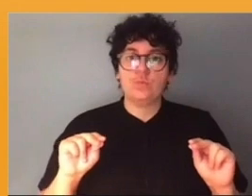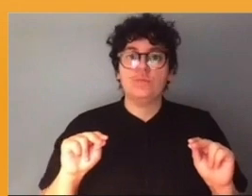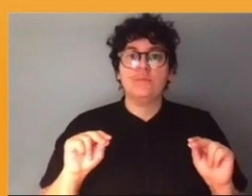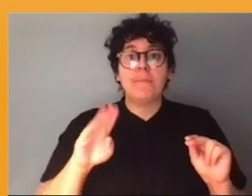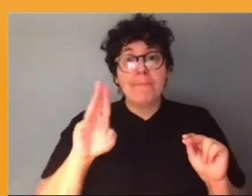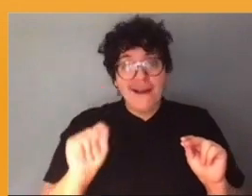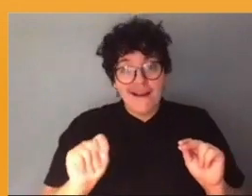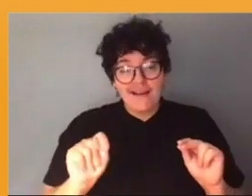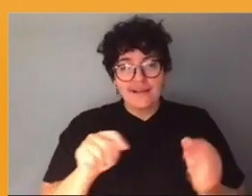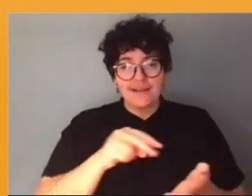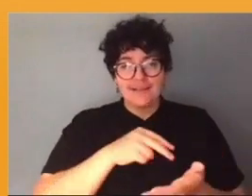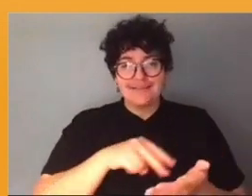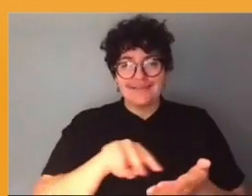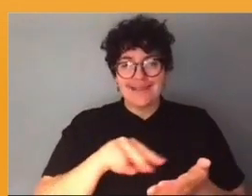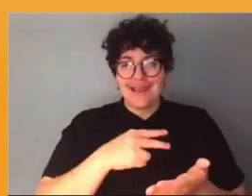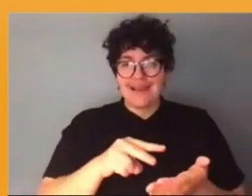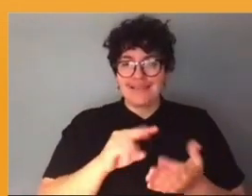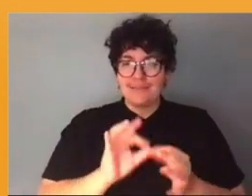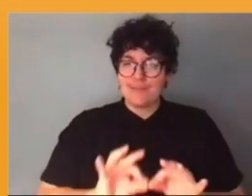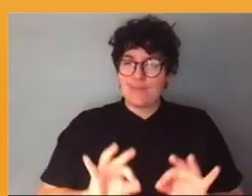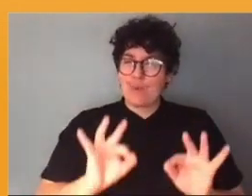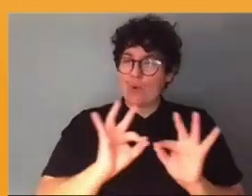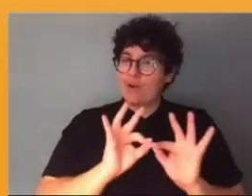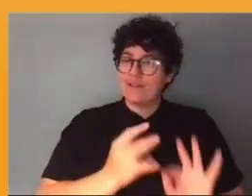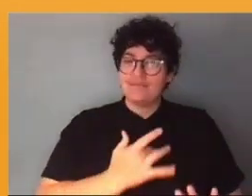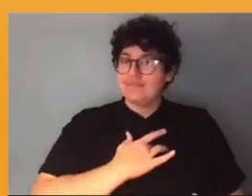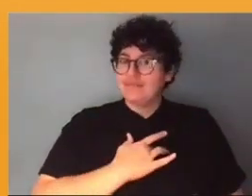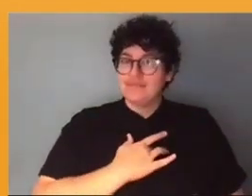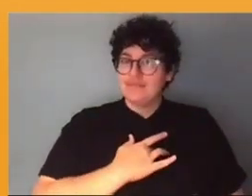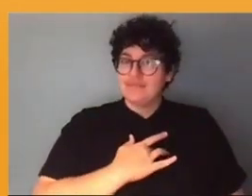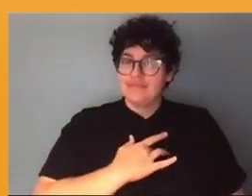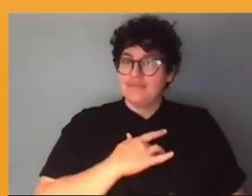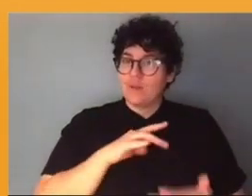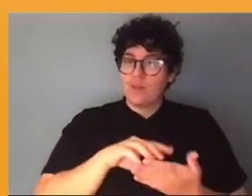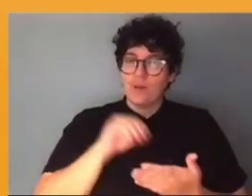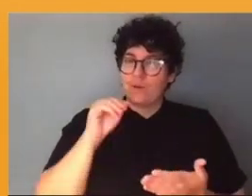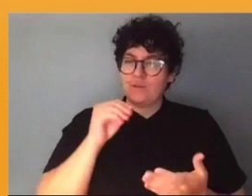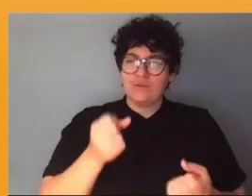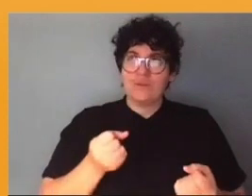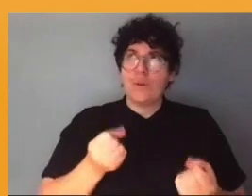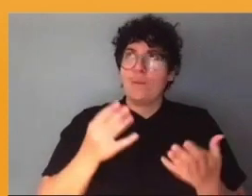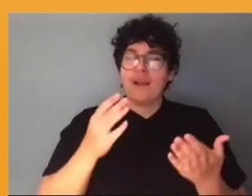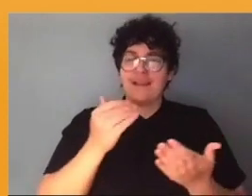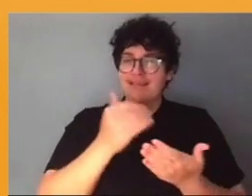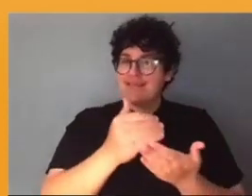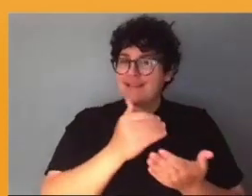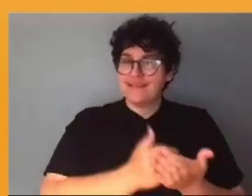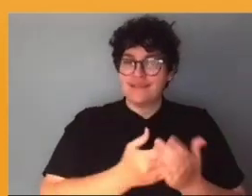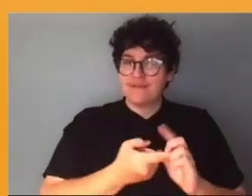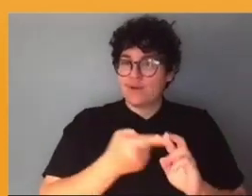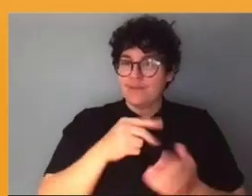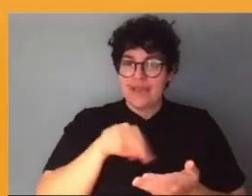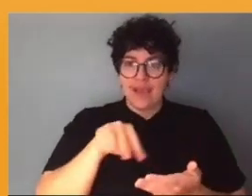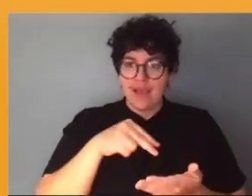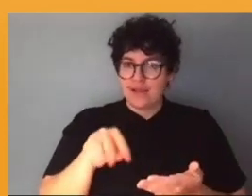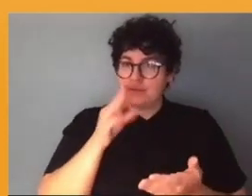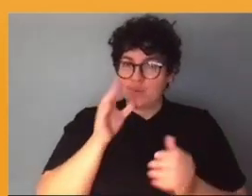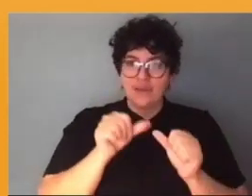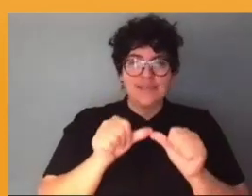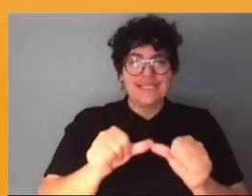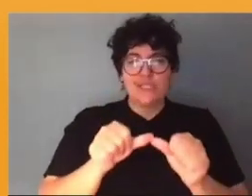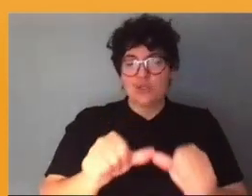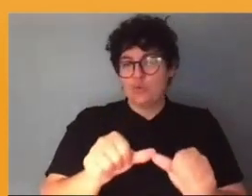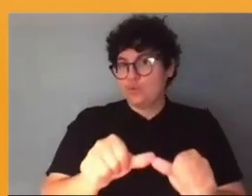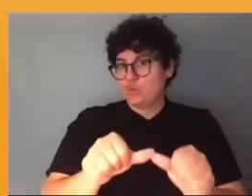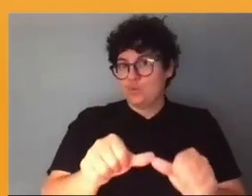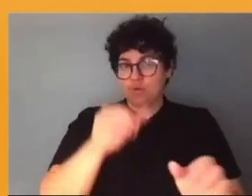in my heart in terms of lessons that it has taught me and will continue to teach me. I don't intend on